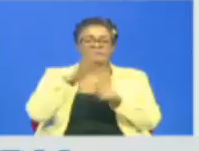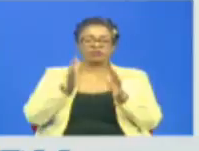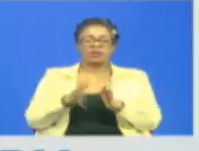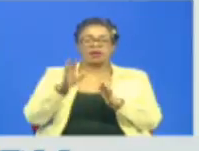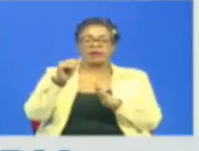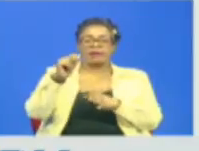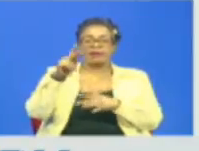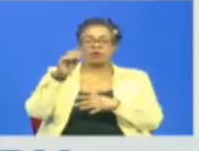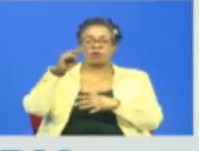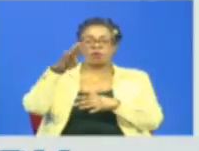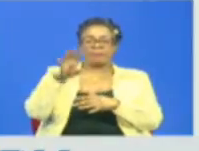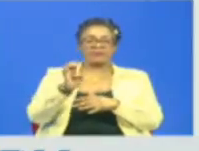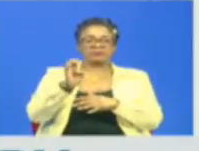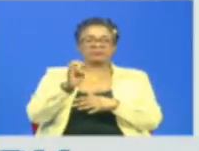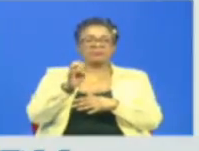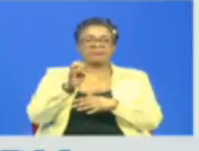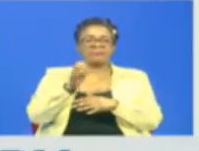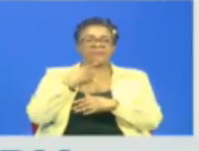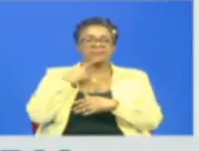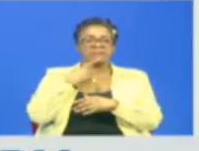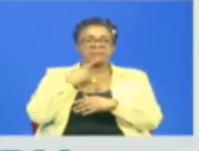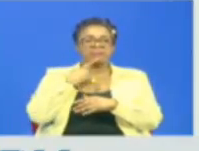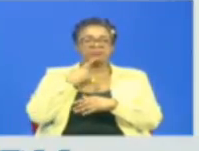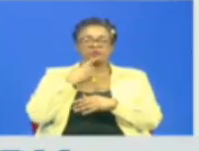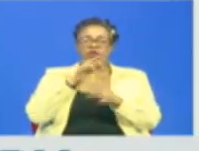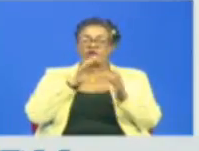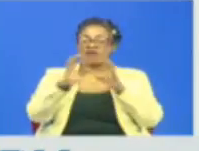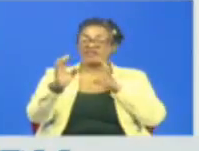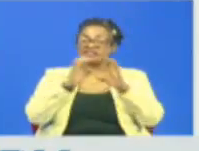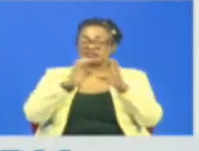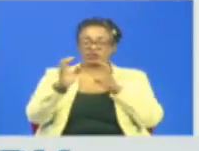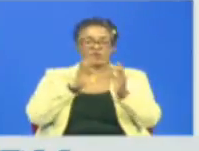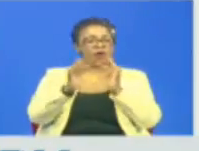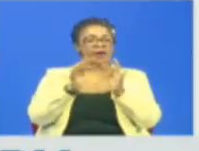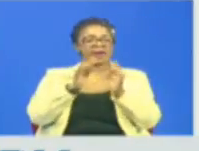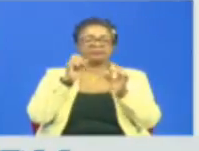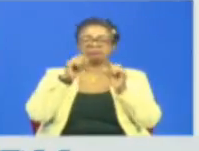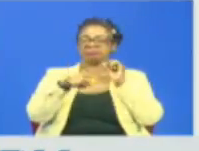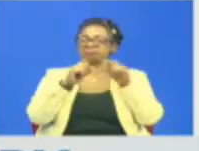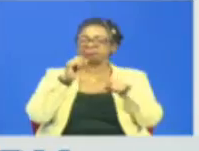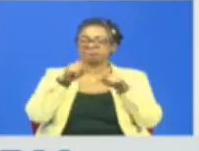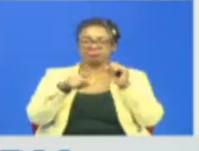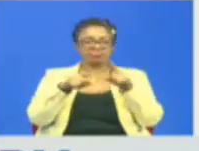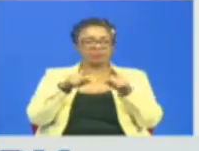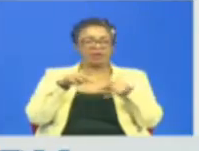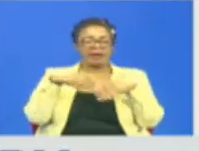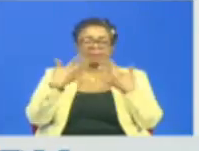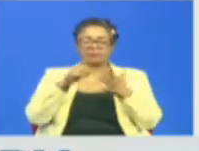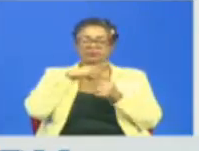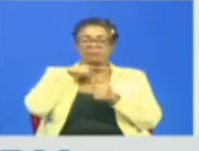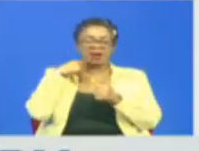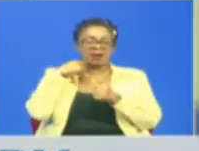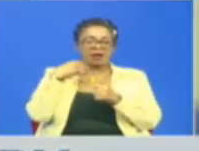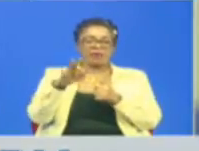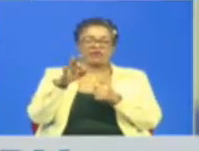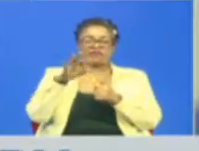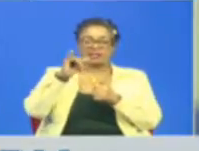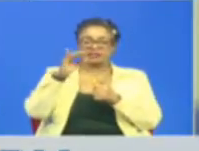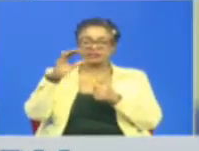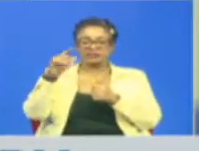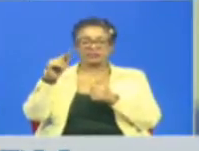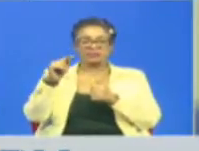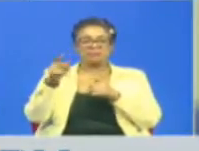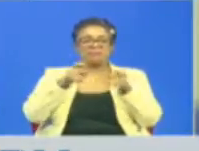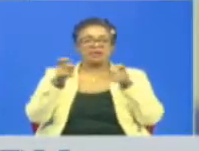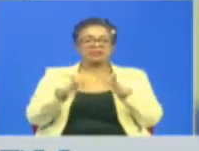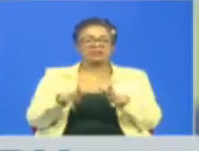Akombe sparked a heated conversation online with a tweet of an email on the gruesome murder of ex-ICT manager Chris